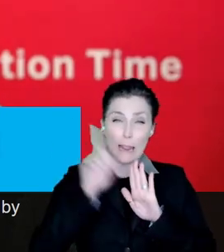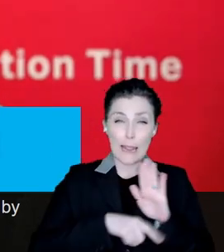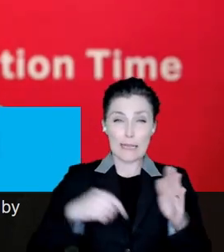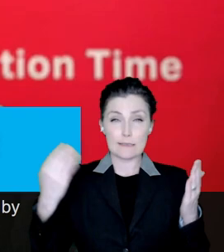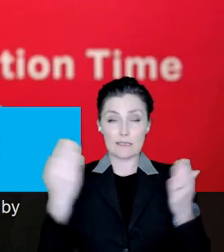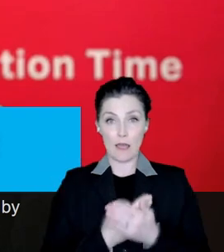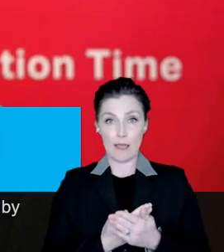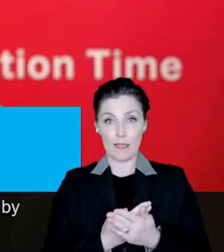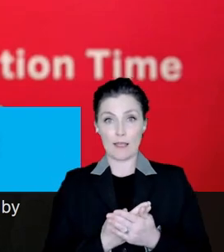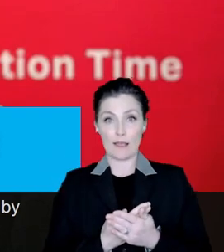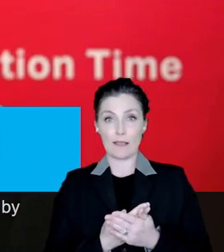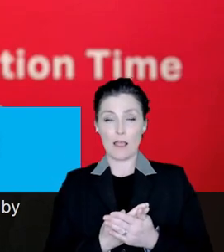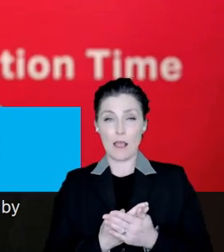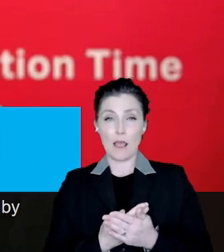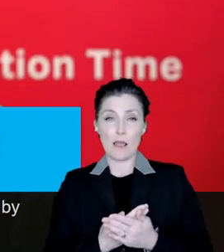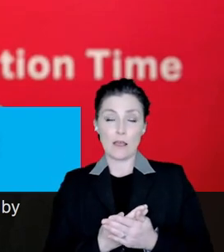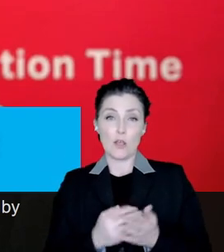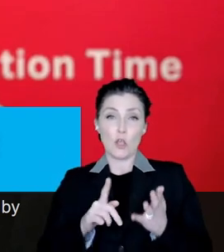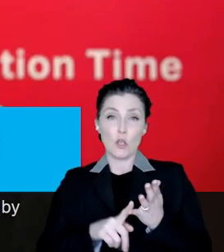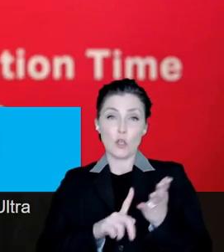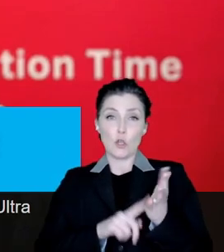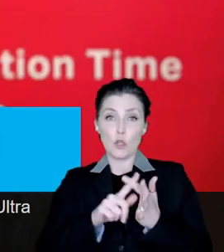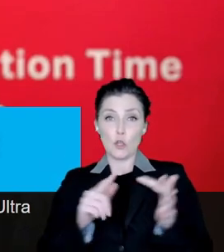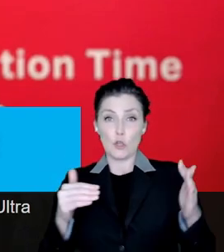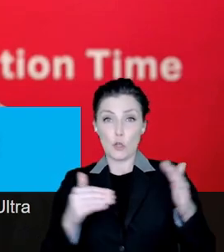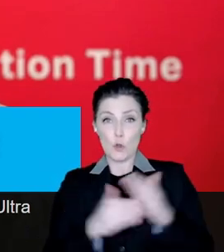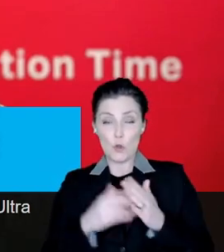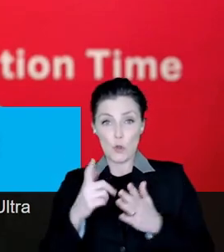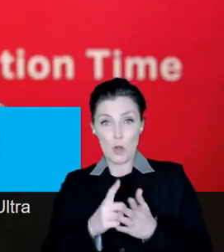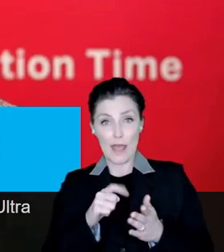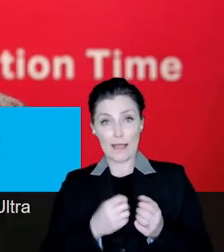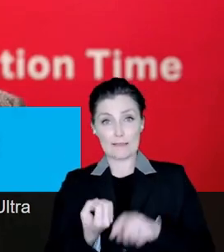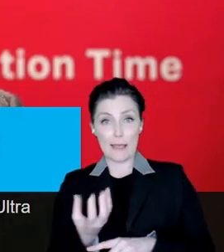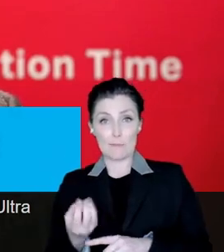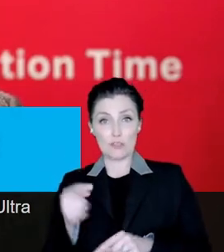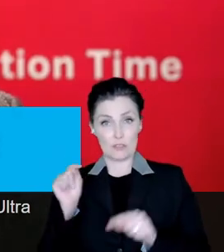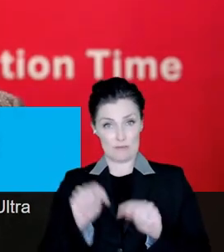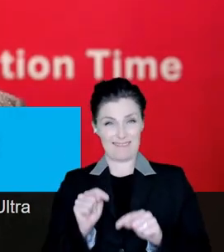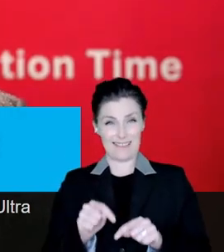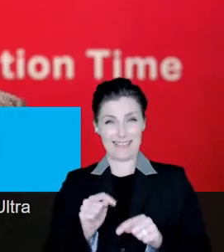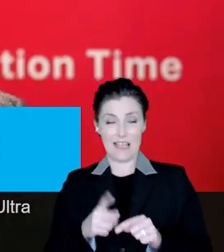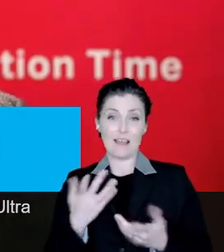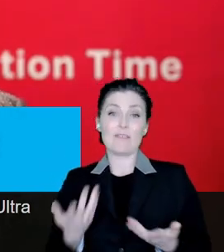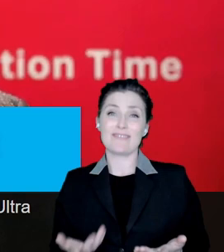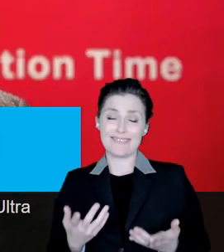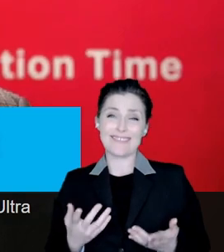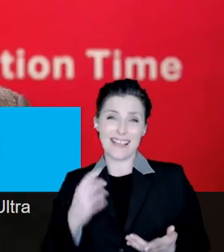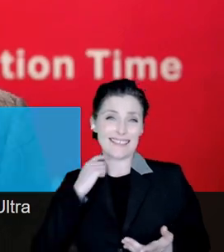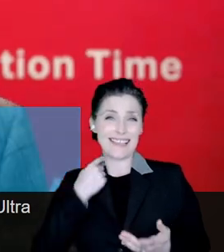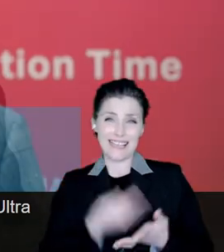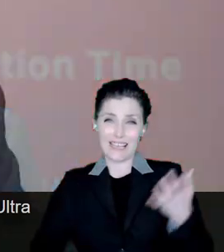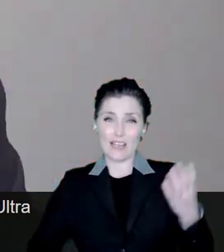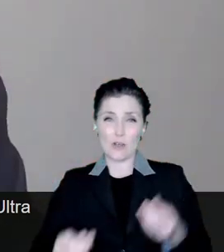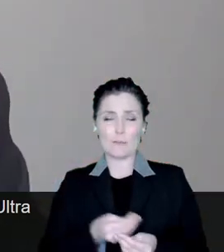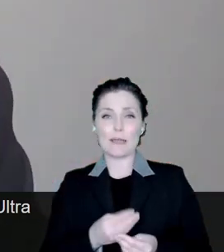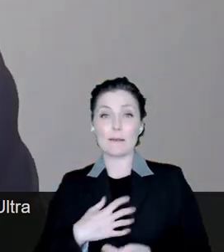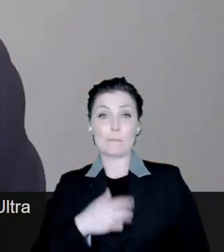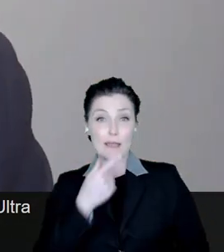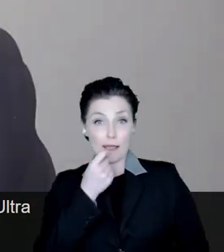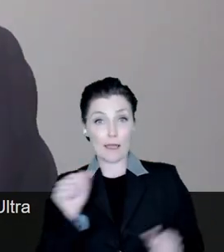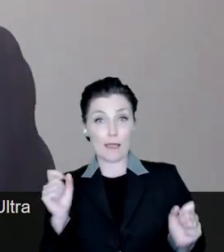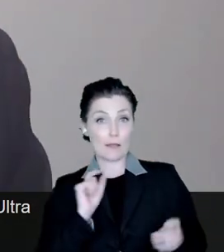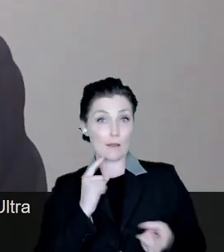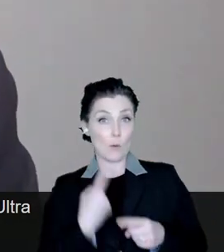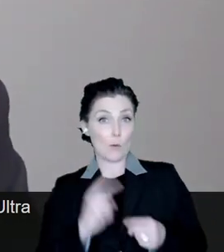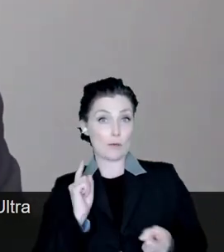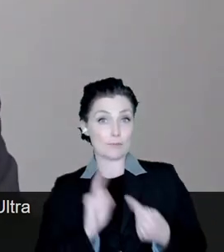Ultra-low emission zone is another business killer, don't you think? Mr. Mayor, if you could answer very briefly. I think I've got some really good news